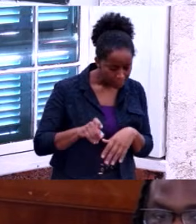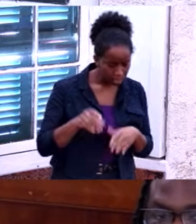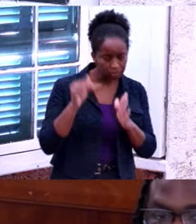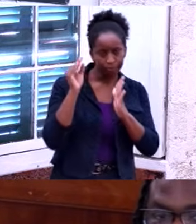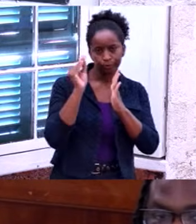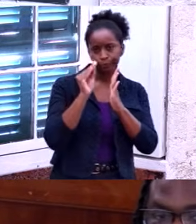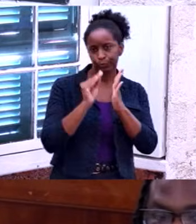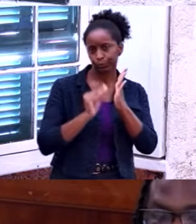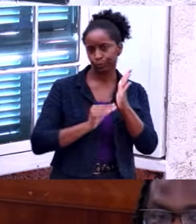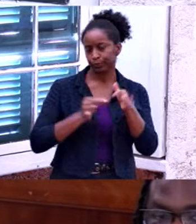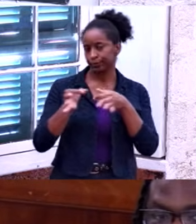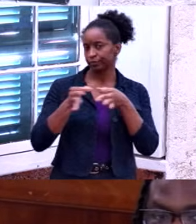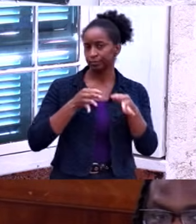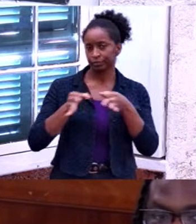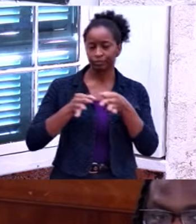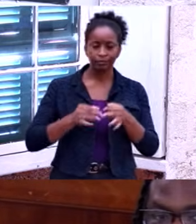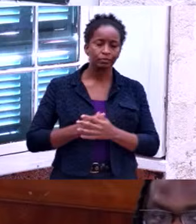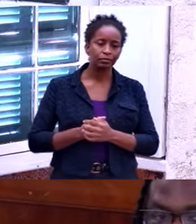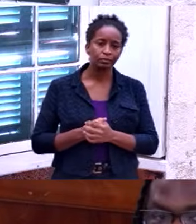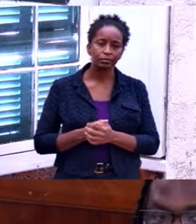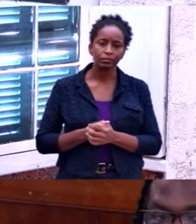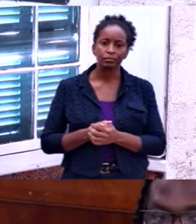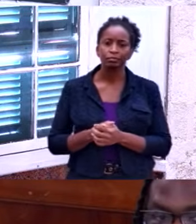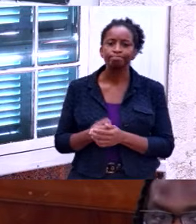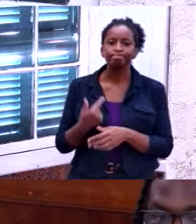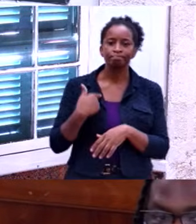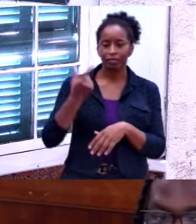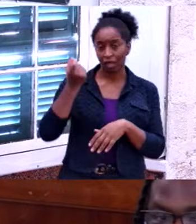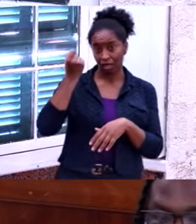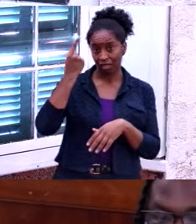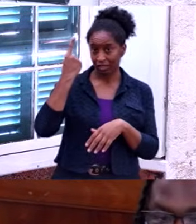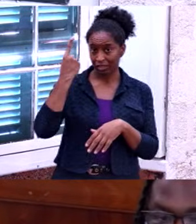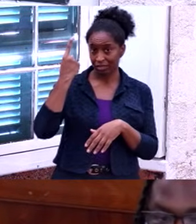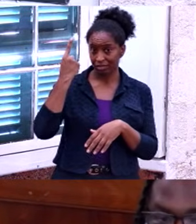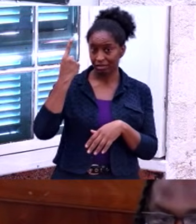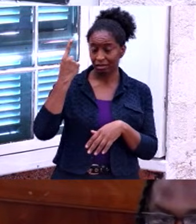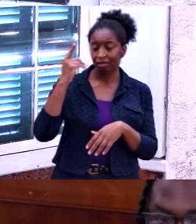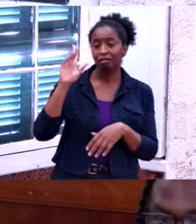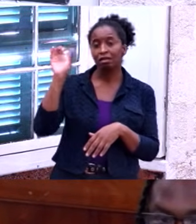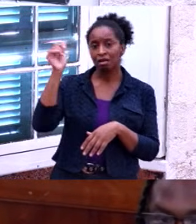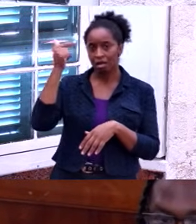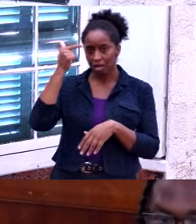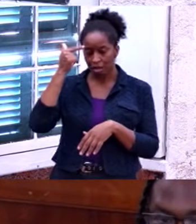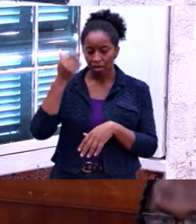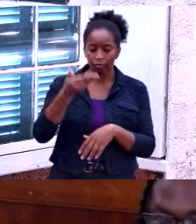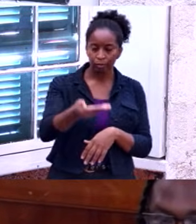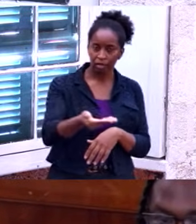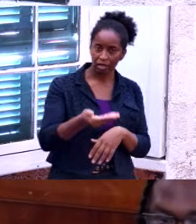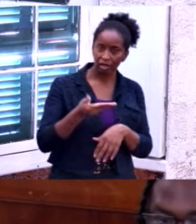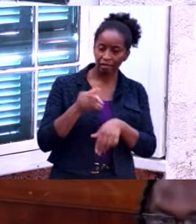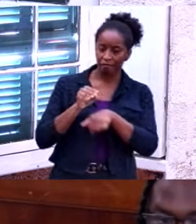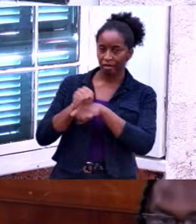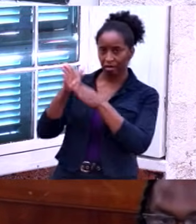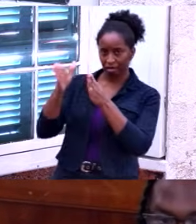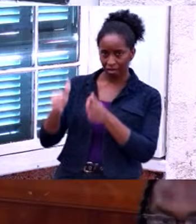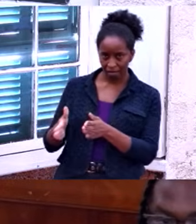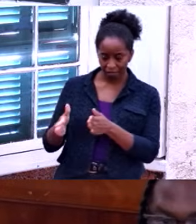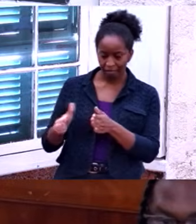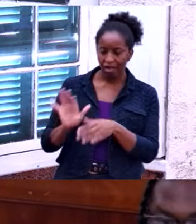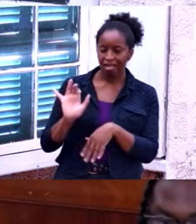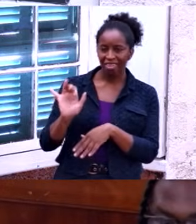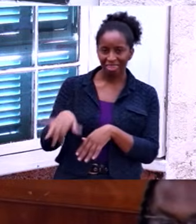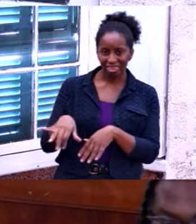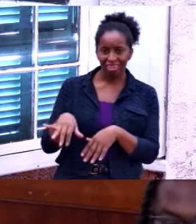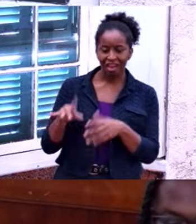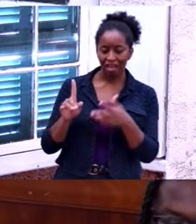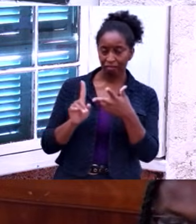noble position, and I understand that the government has hired a consultant to deal with that issue. It is part of the new cut and thrust of constitutional reform